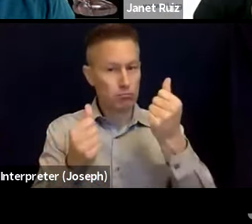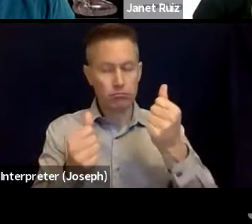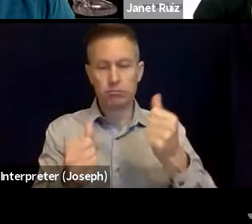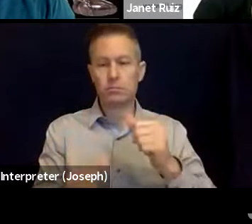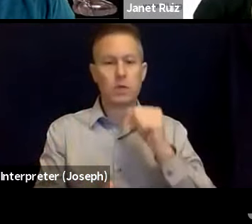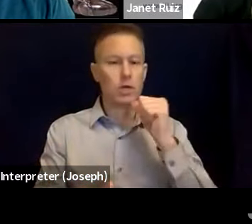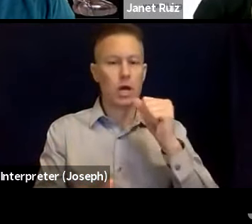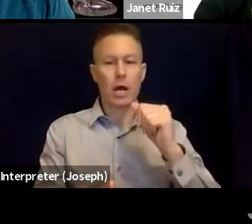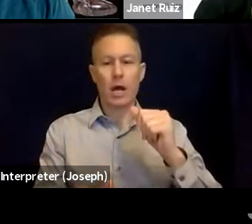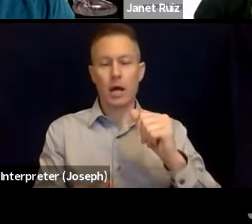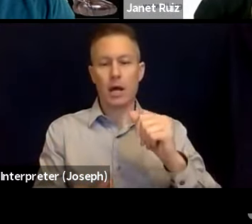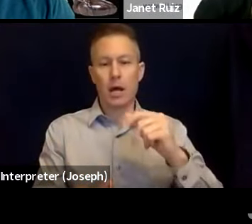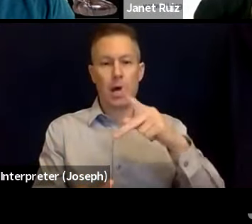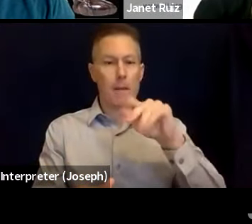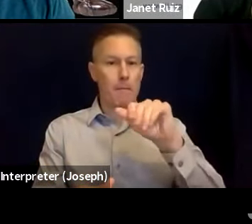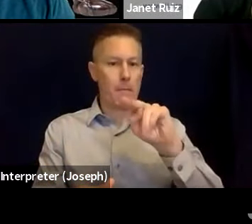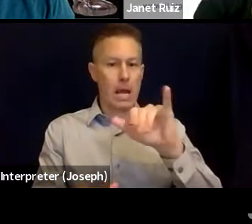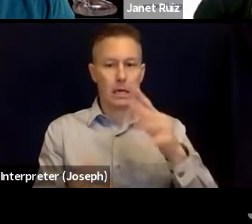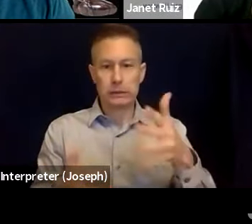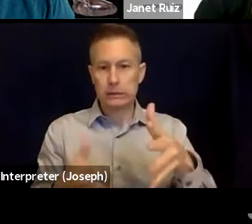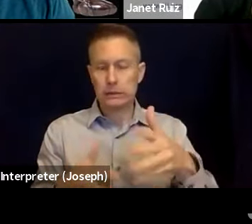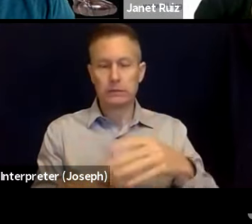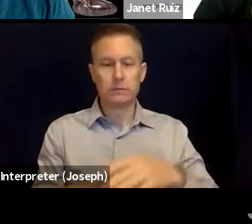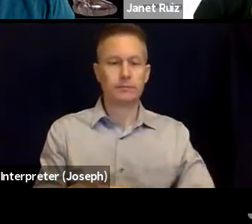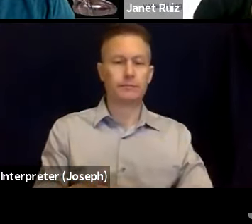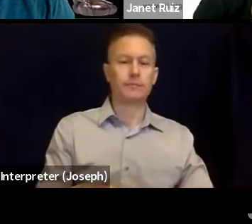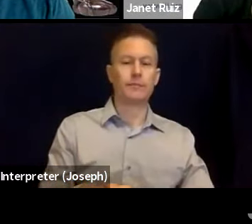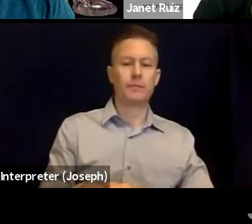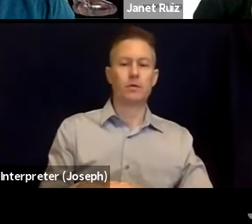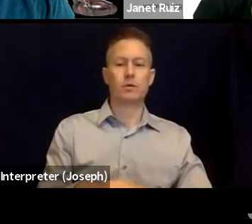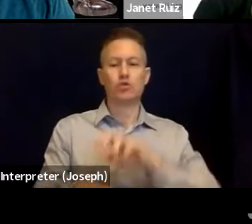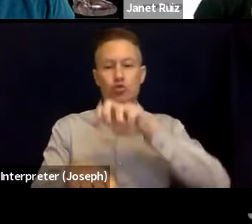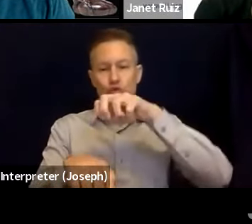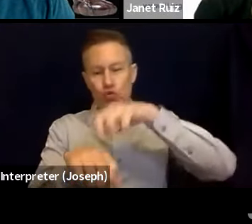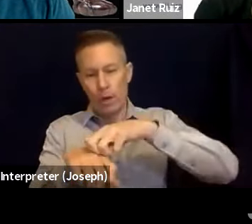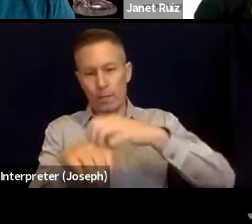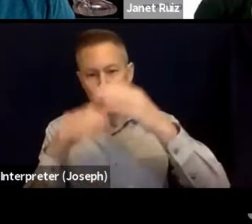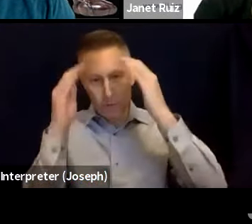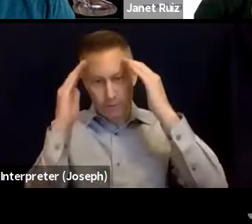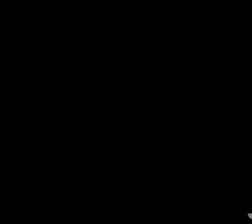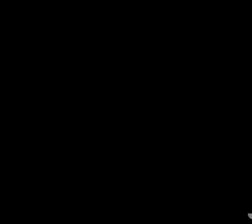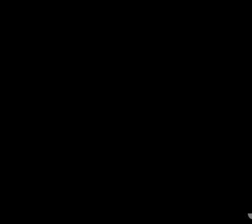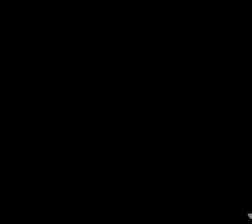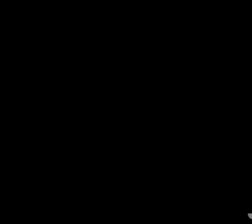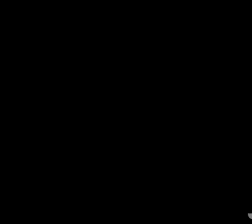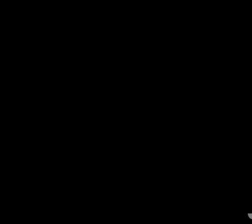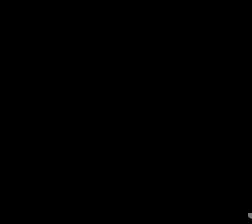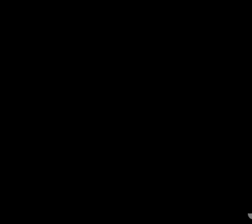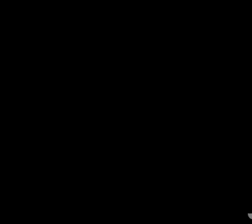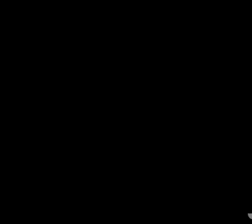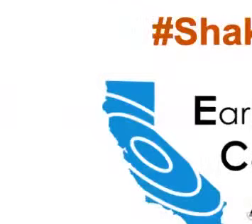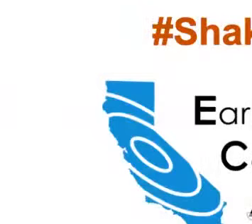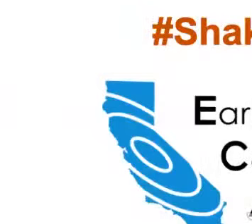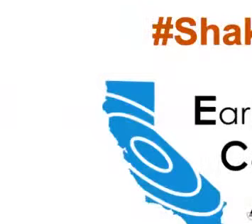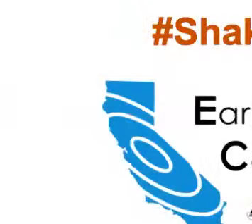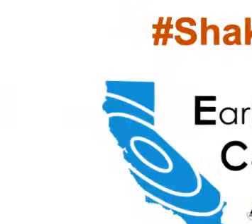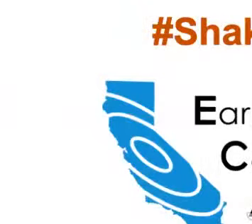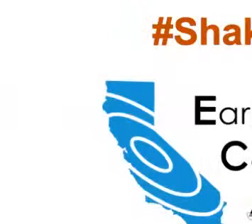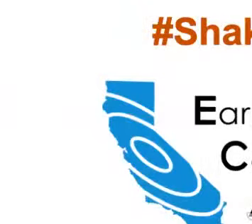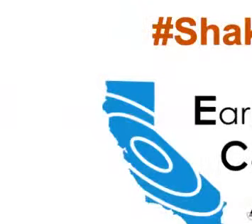And drop, cover, and hold on is the safest thing to do. And thank you for everyone for participating.